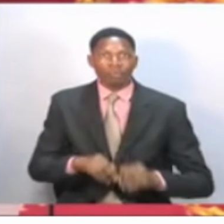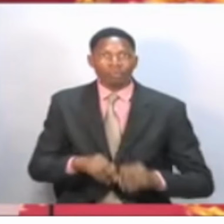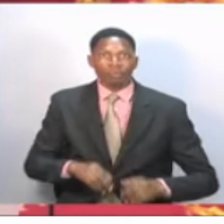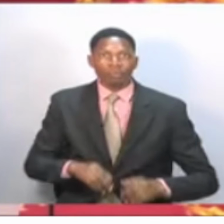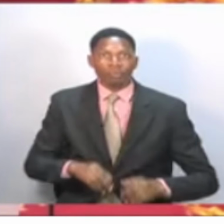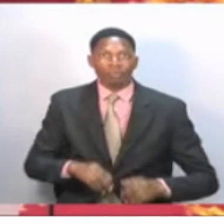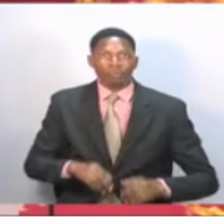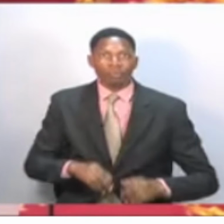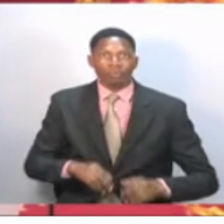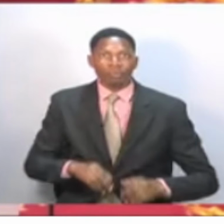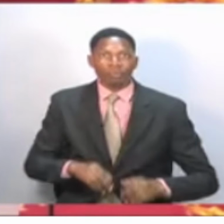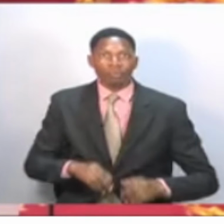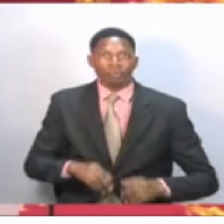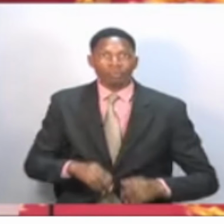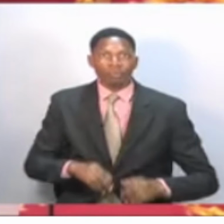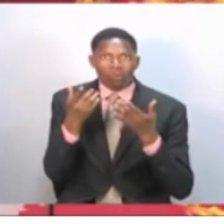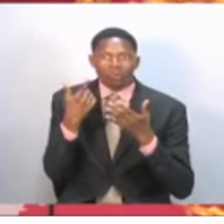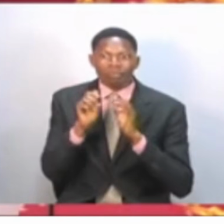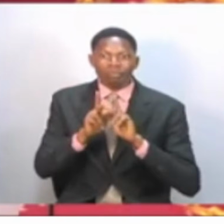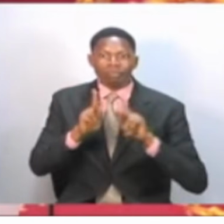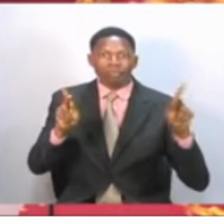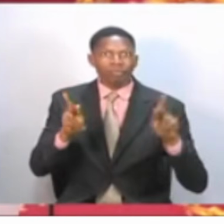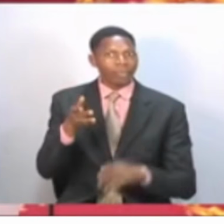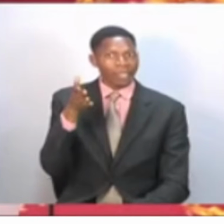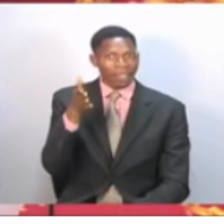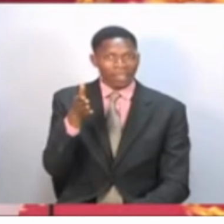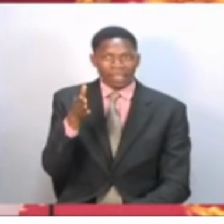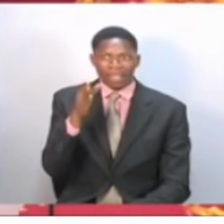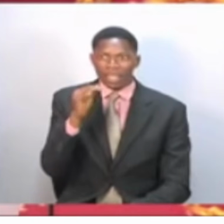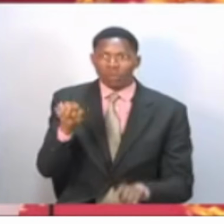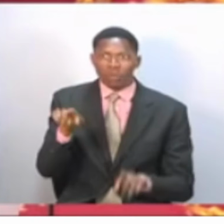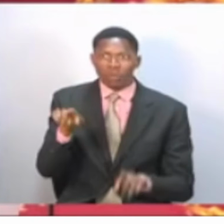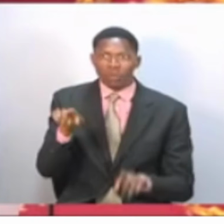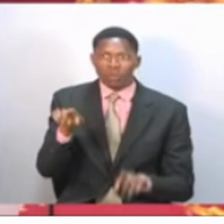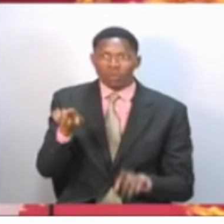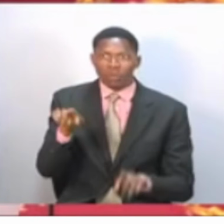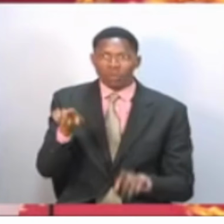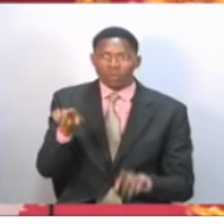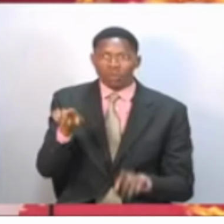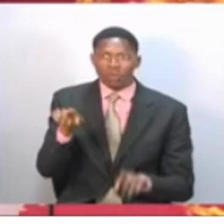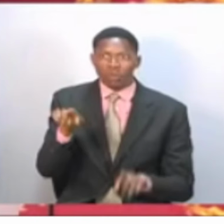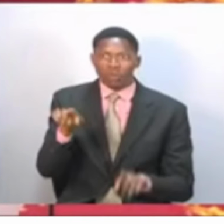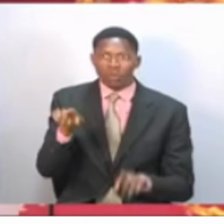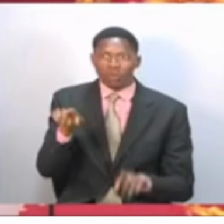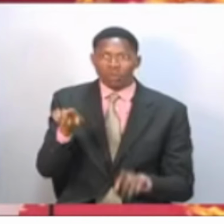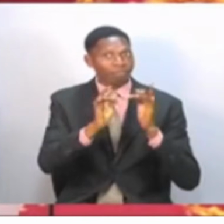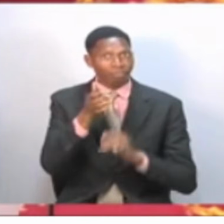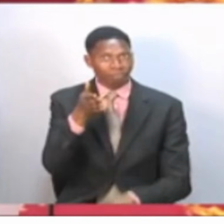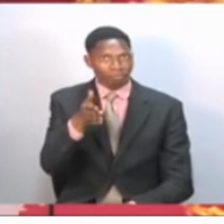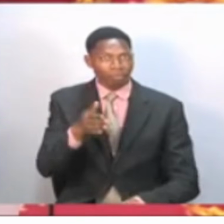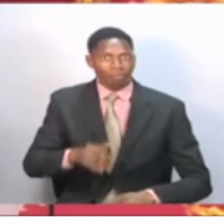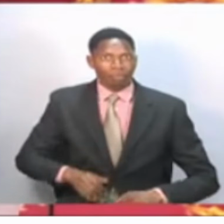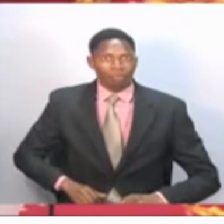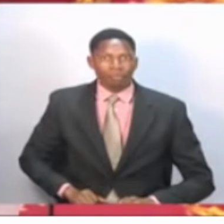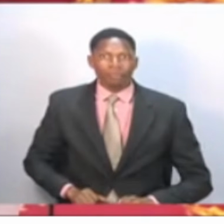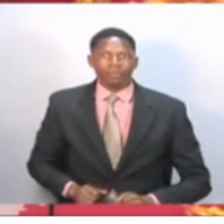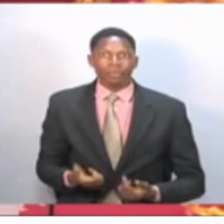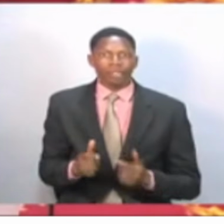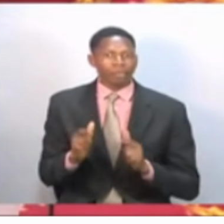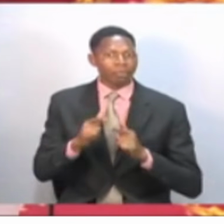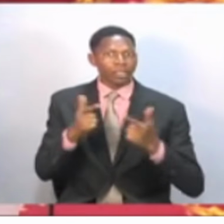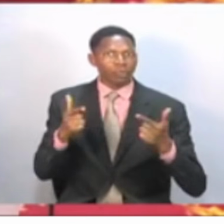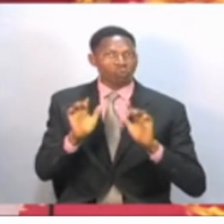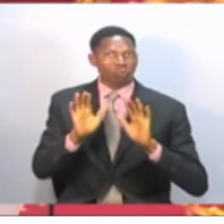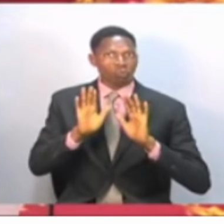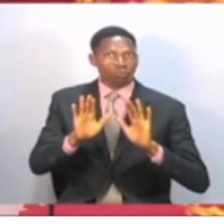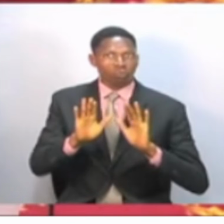contractual information is publicly available and on the ministry's website. The Big Push roads